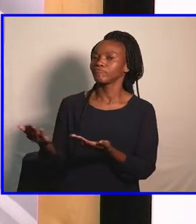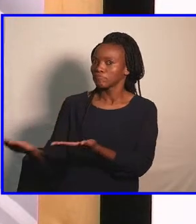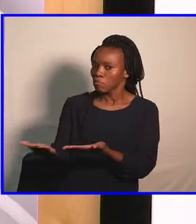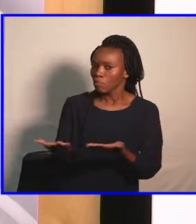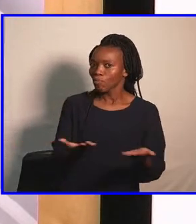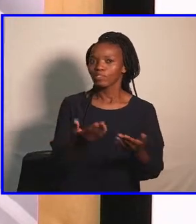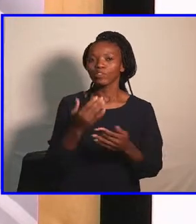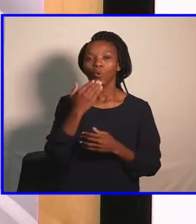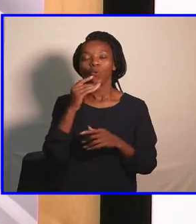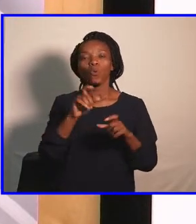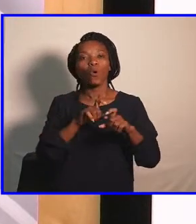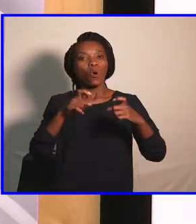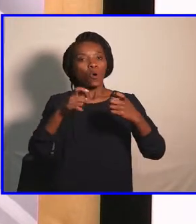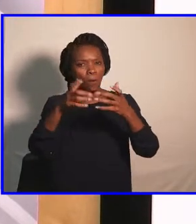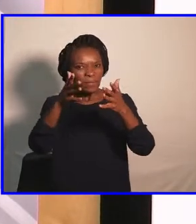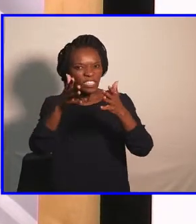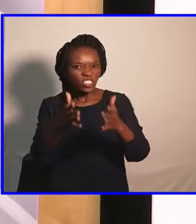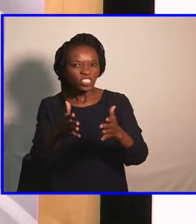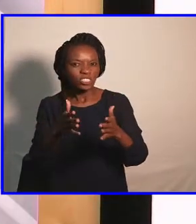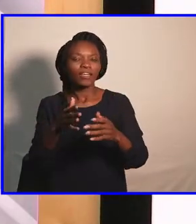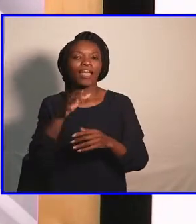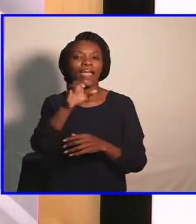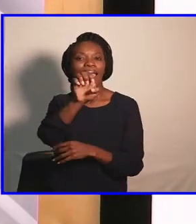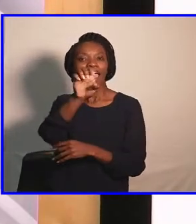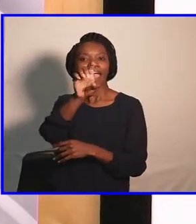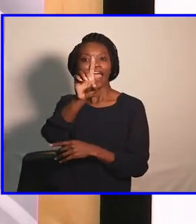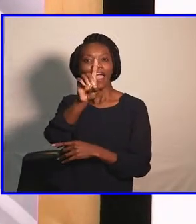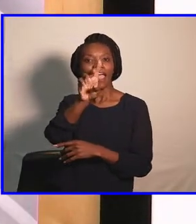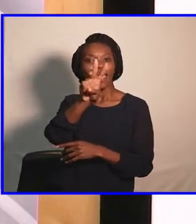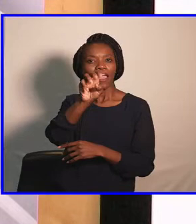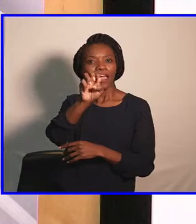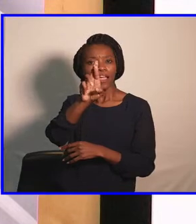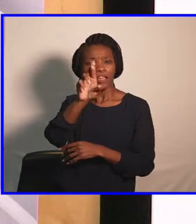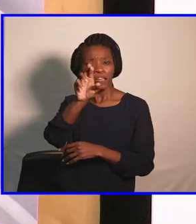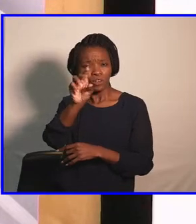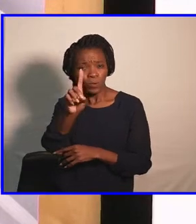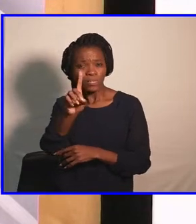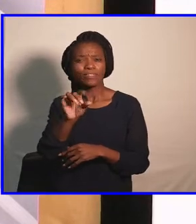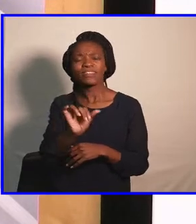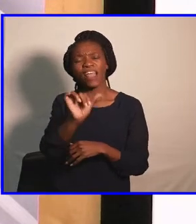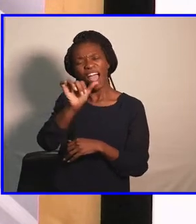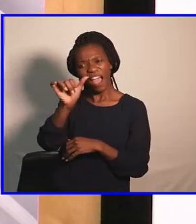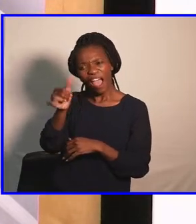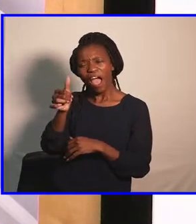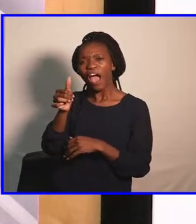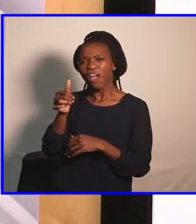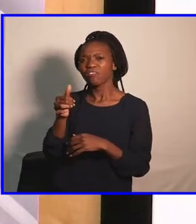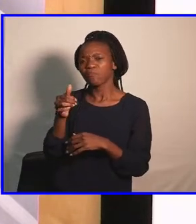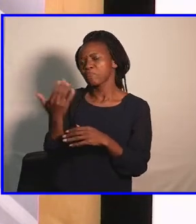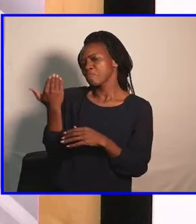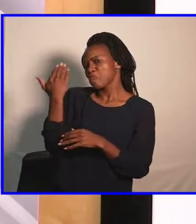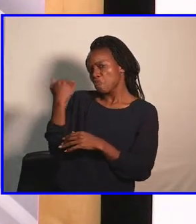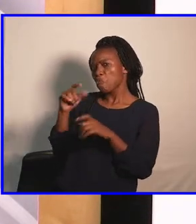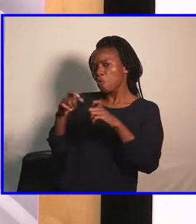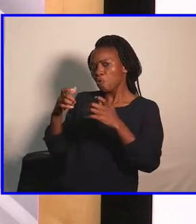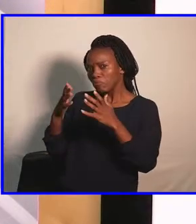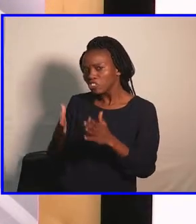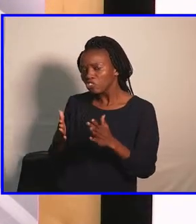Commissioner Edward Kisweta, and former commissioners, Tsakani